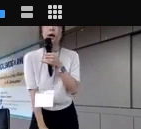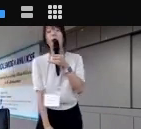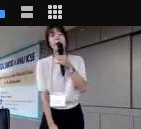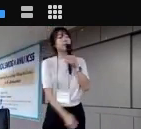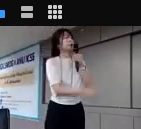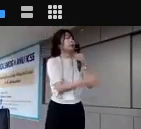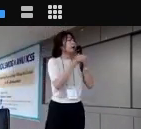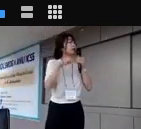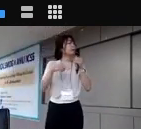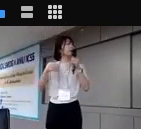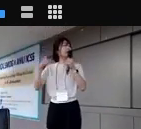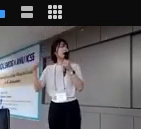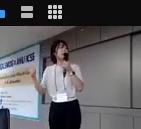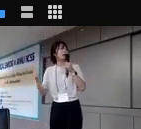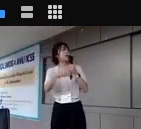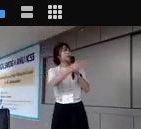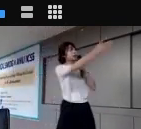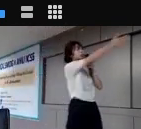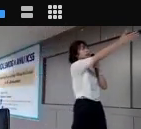And so help,